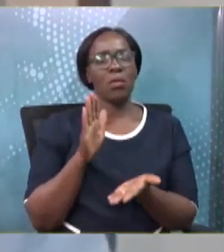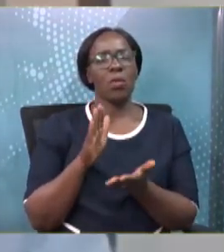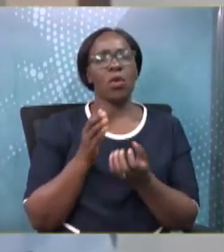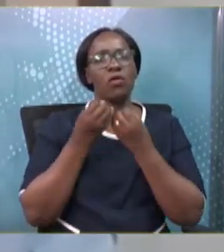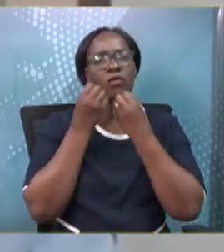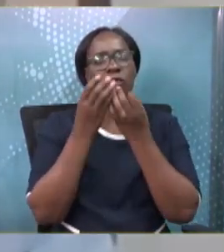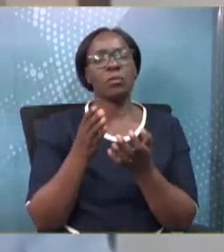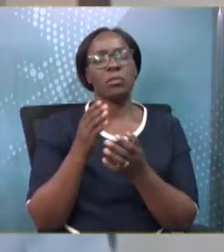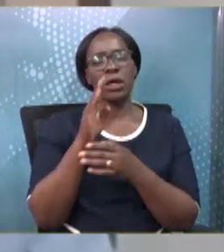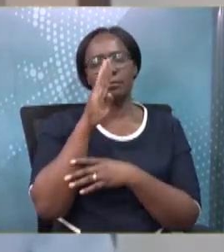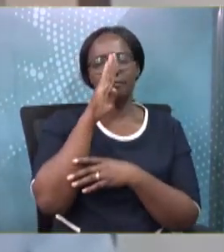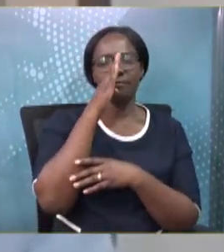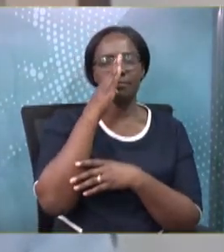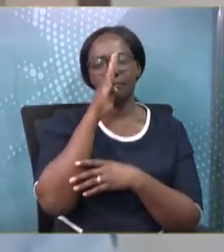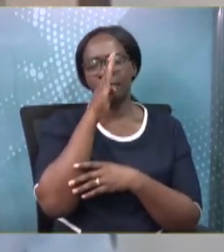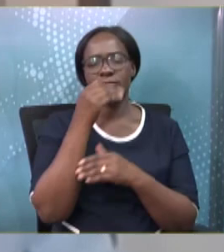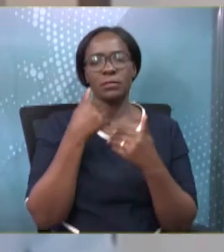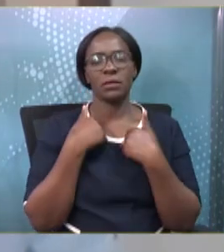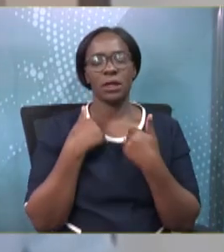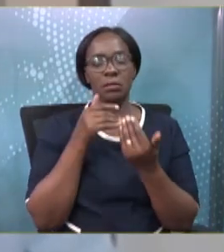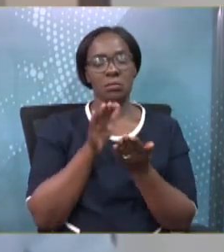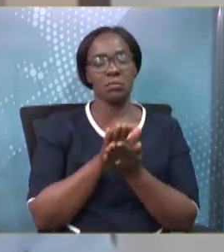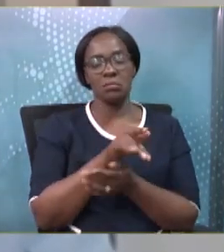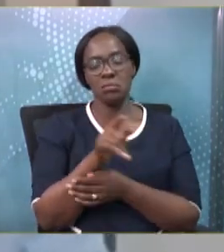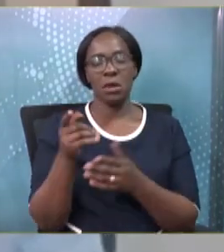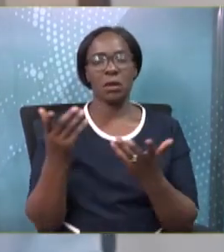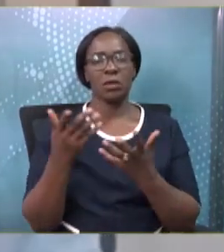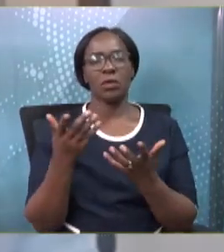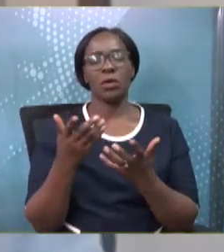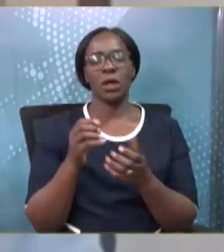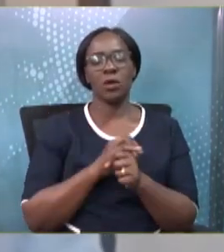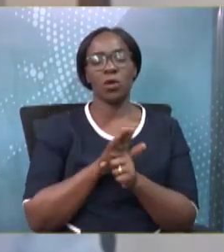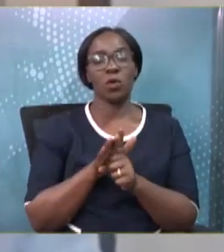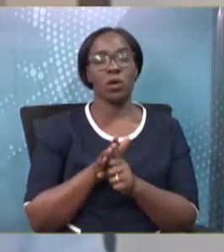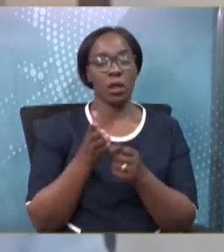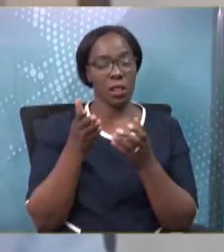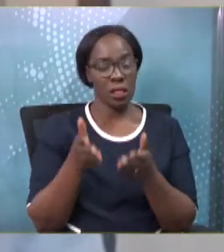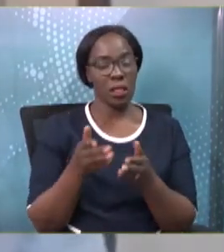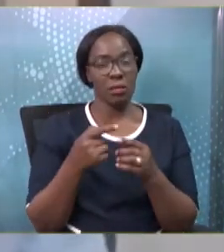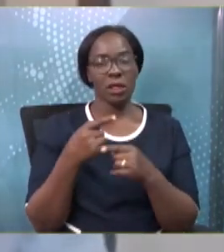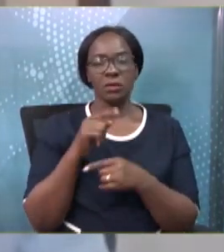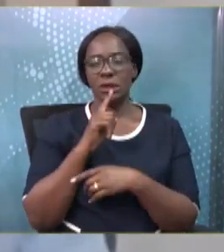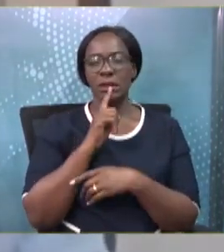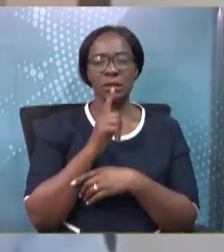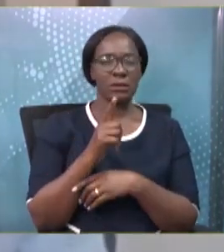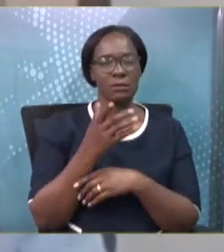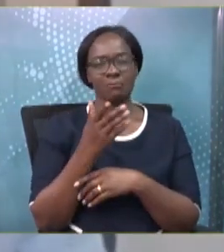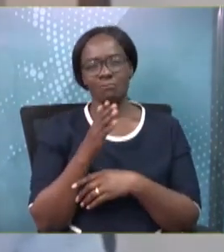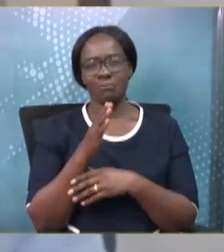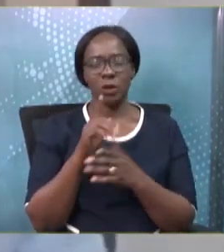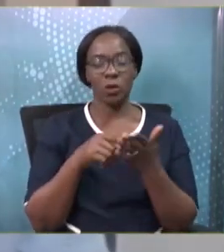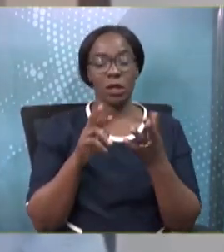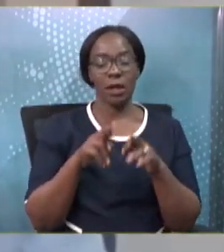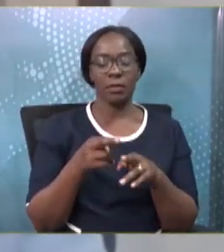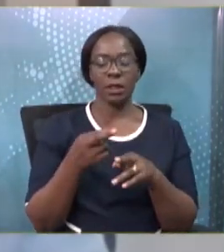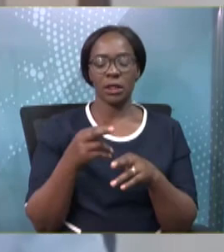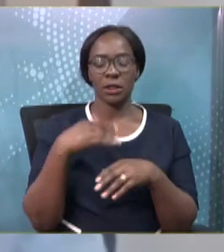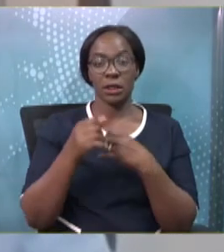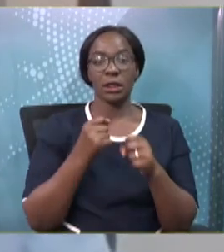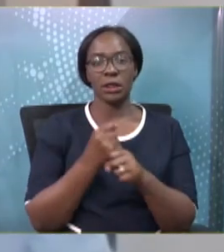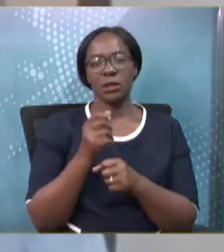by the uncertainty that we have in the environment, where COVID is still here, but we're not sure what might happen next year.